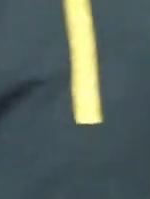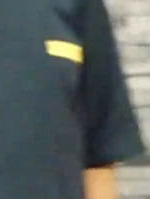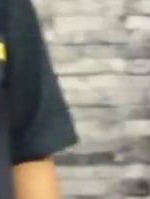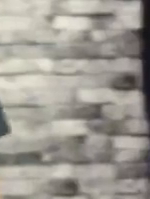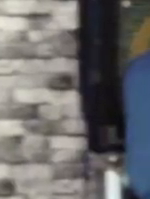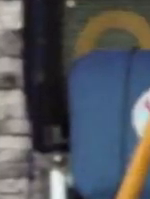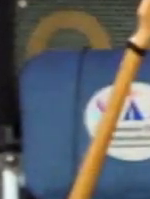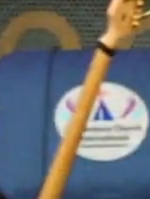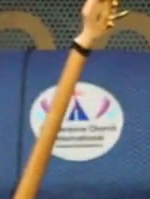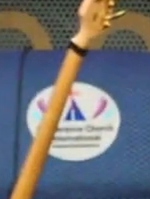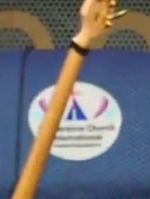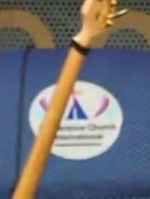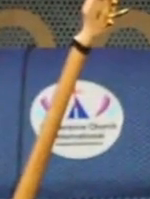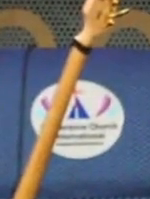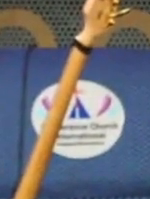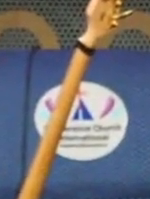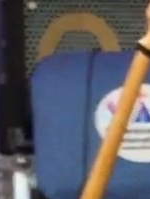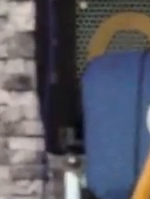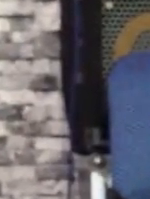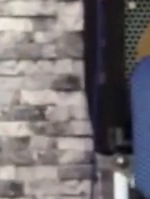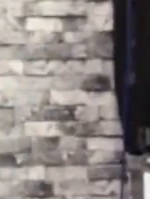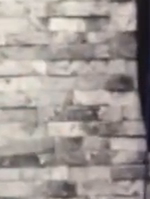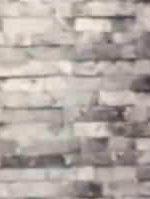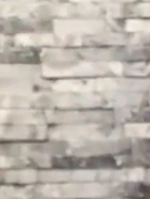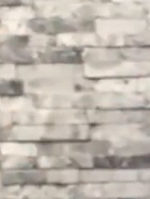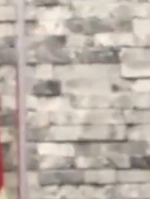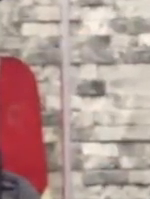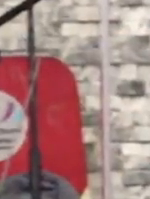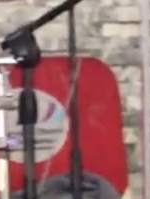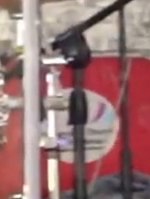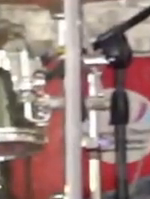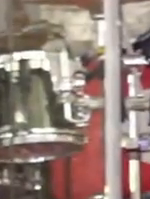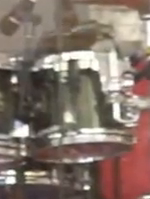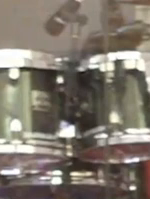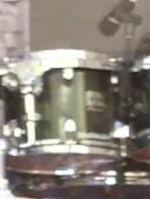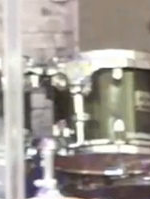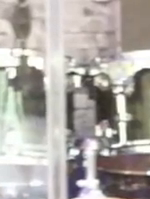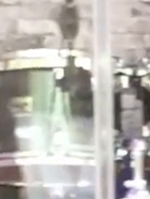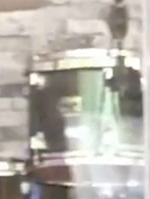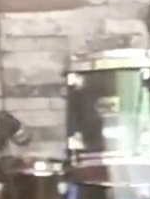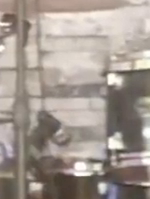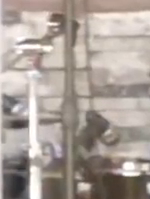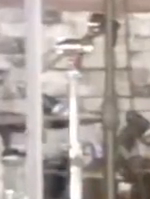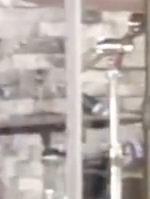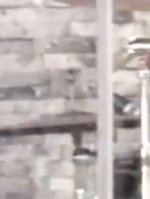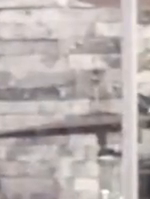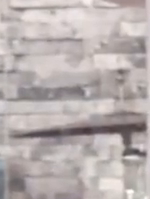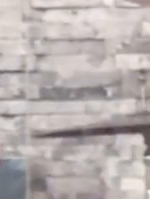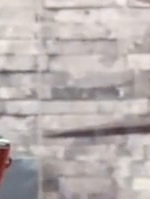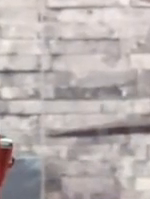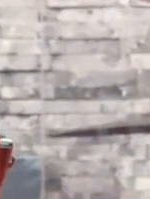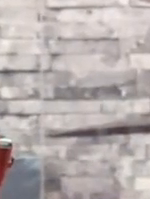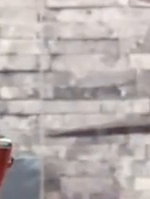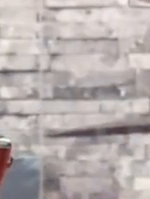Eh? Kwa hivyo, usione kama, nikuambia umeambiwa tu, wewe ni vizuri kuwa kama punda. You know, punda, a